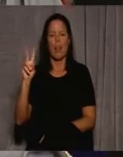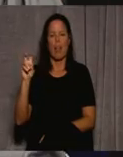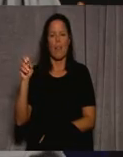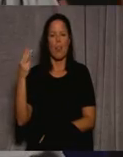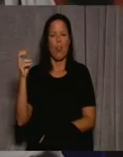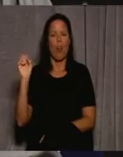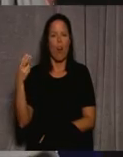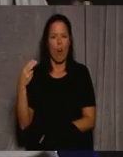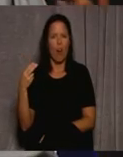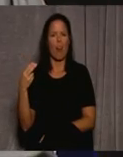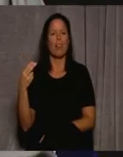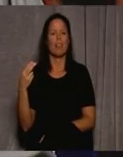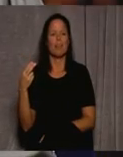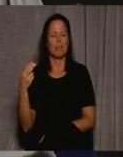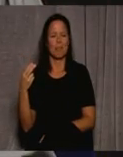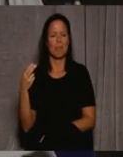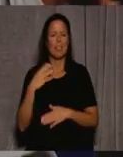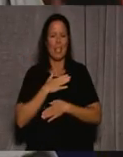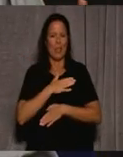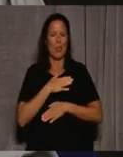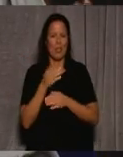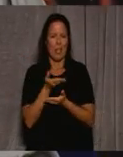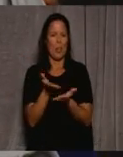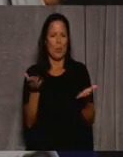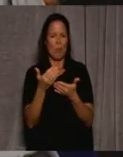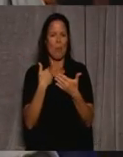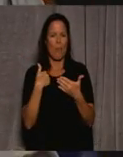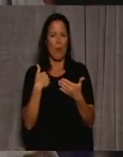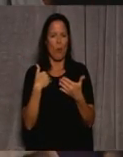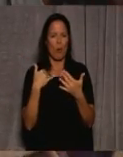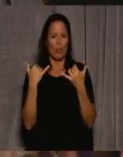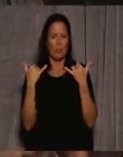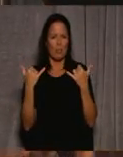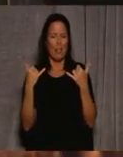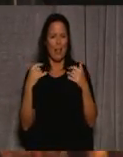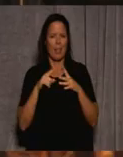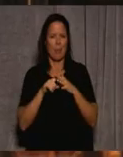this ceremony began.